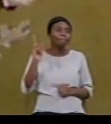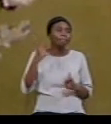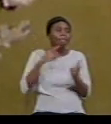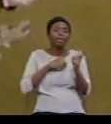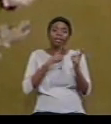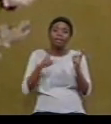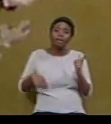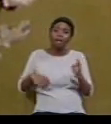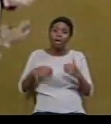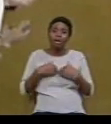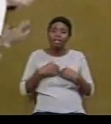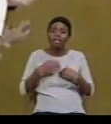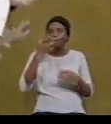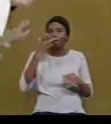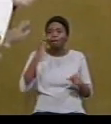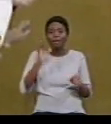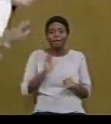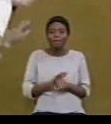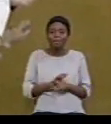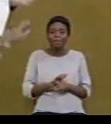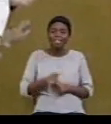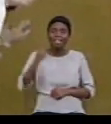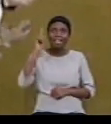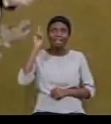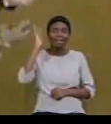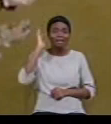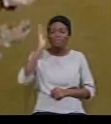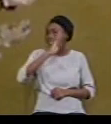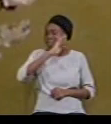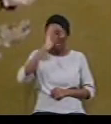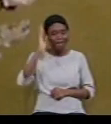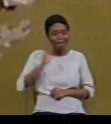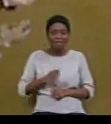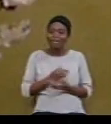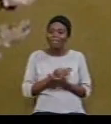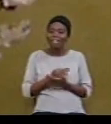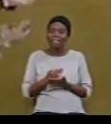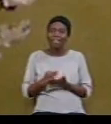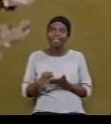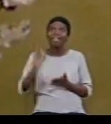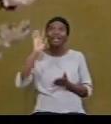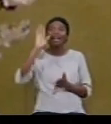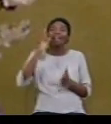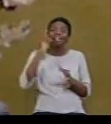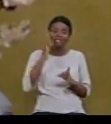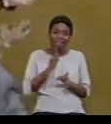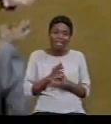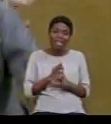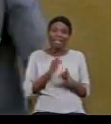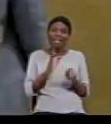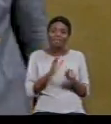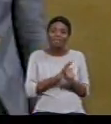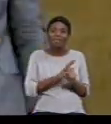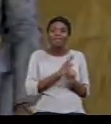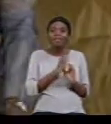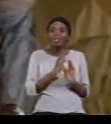him. My God has promised he will never fail. His